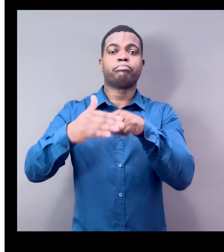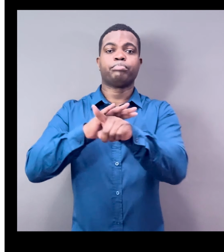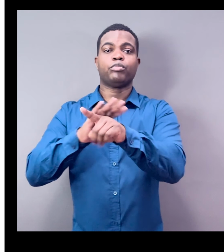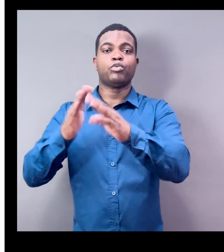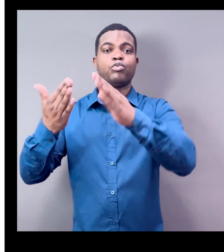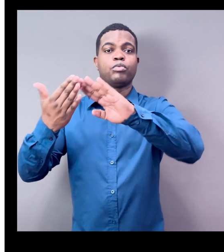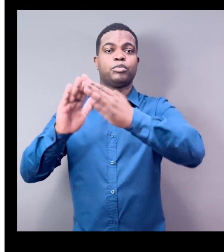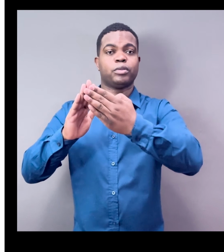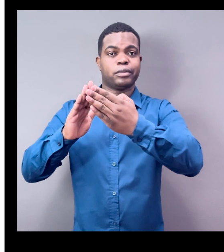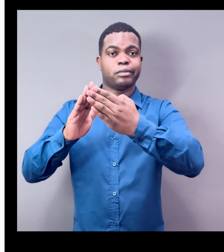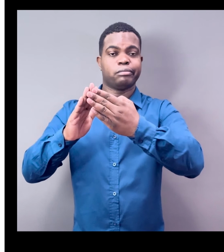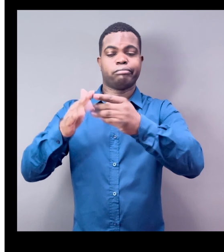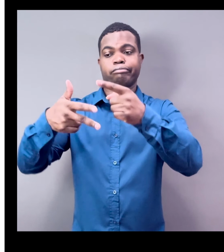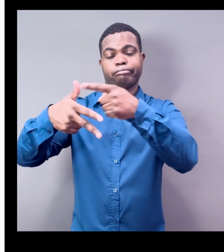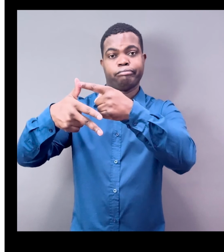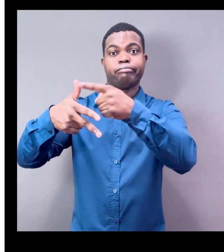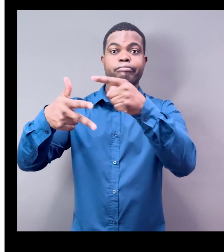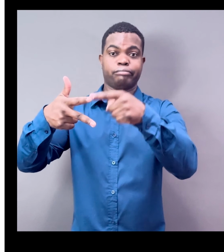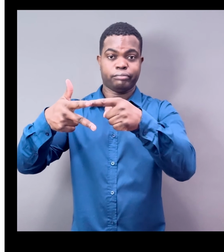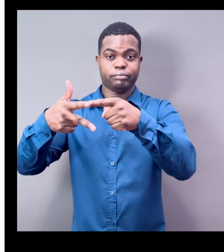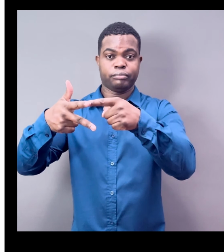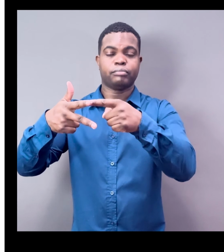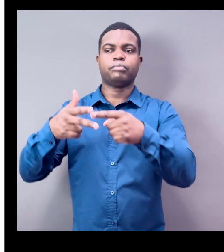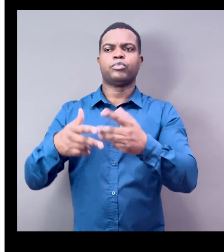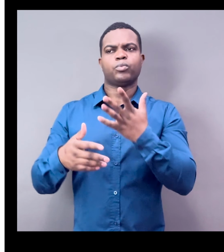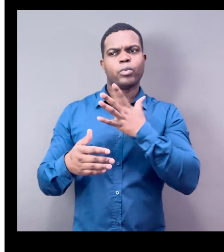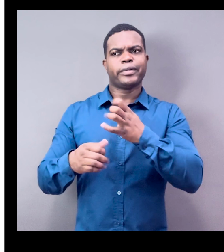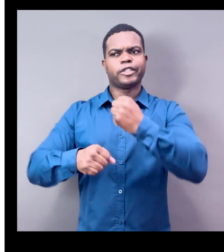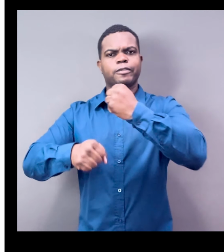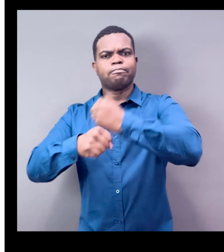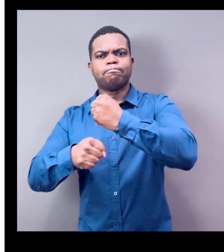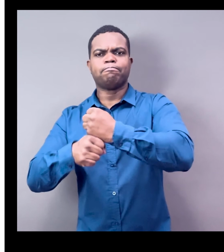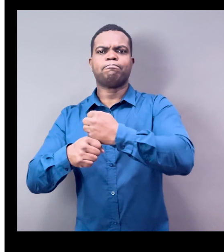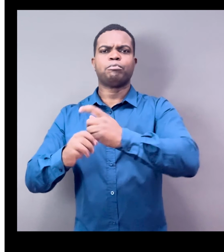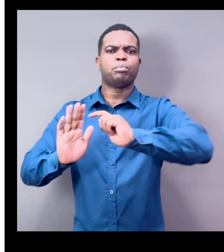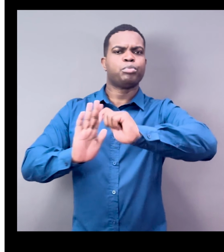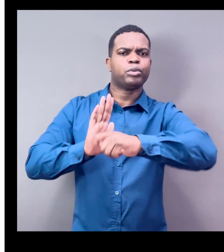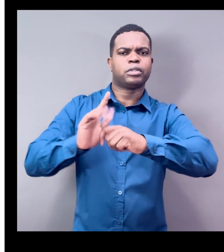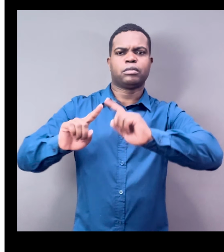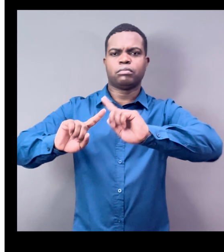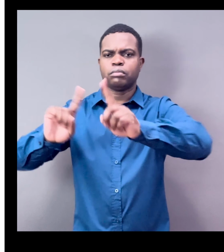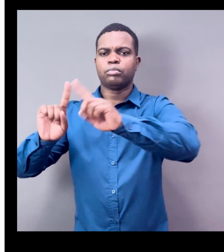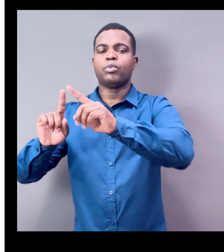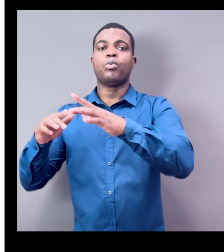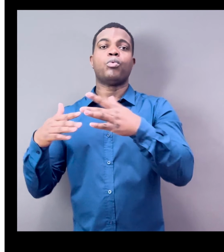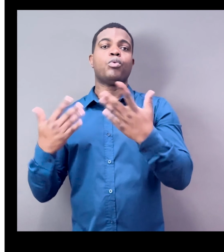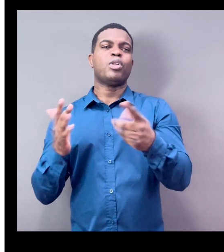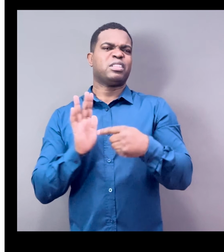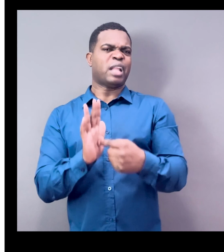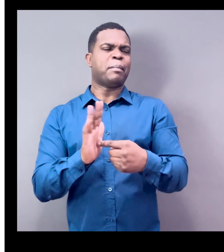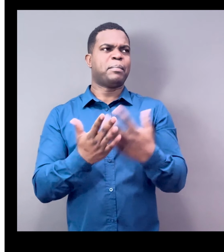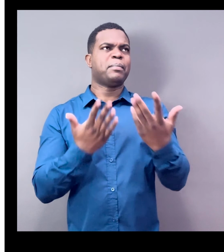into a community to carry out a certain initiative. Let's use the